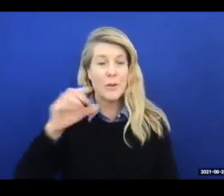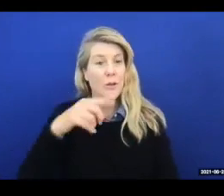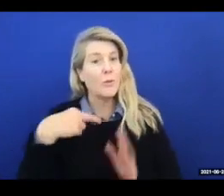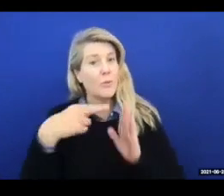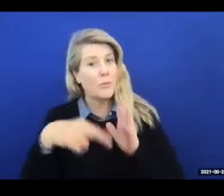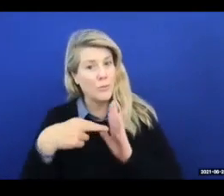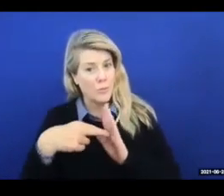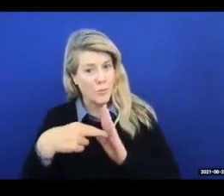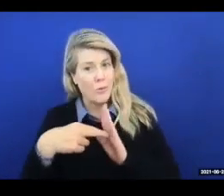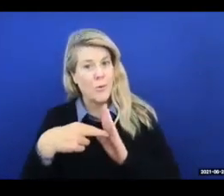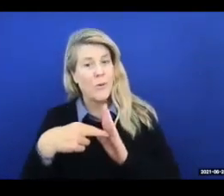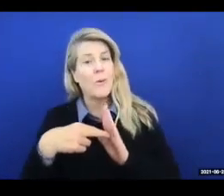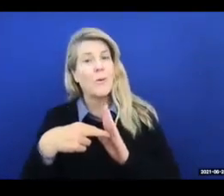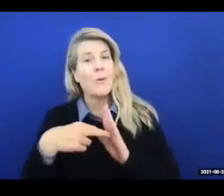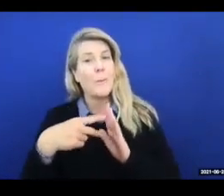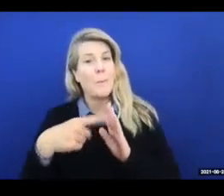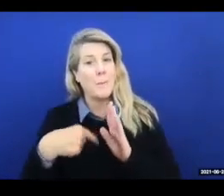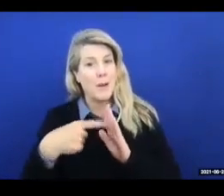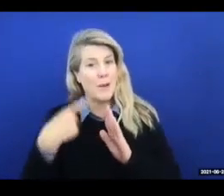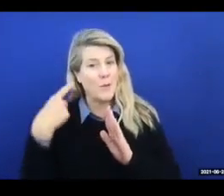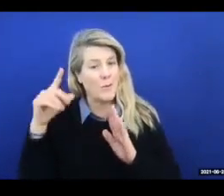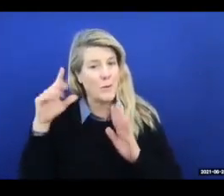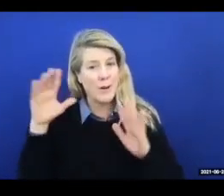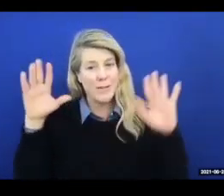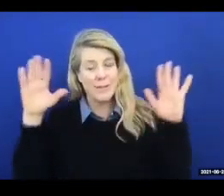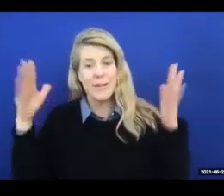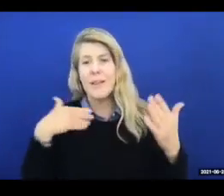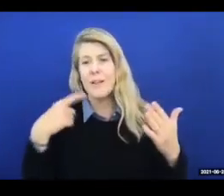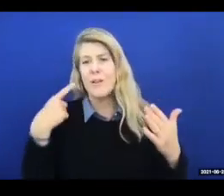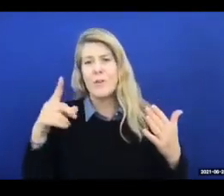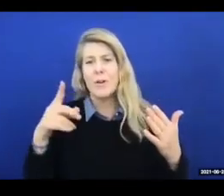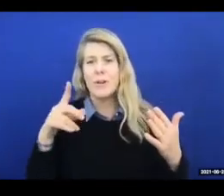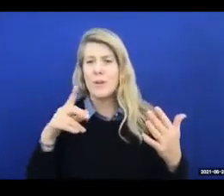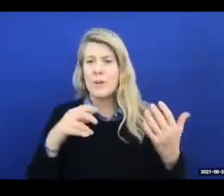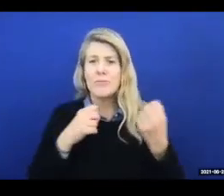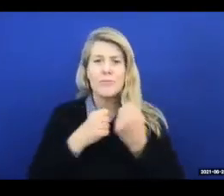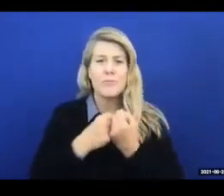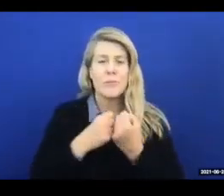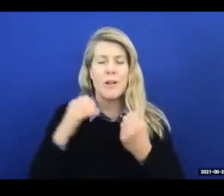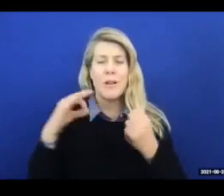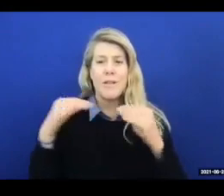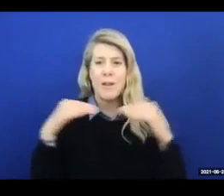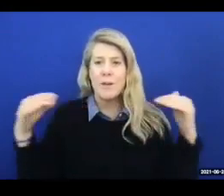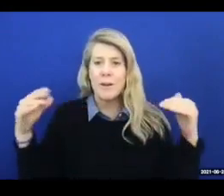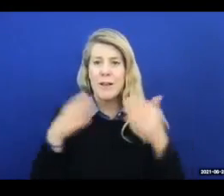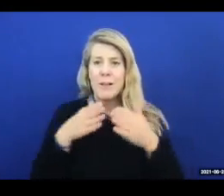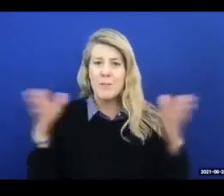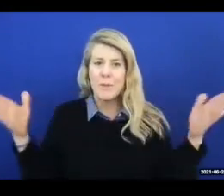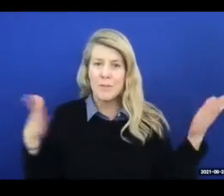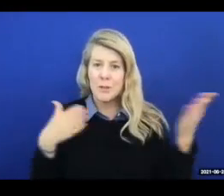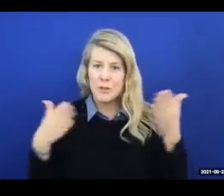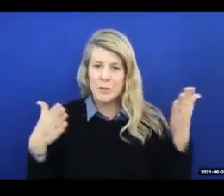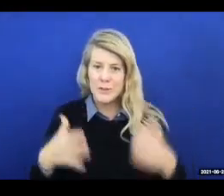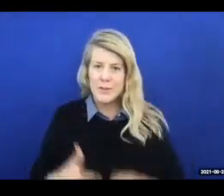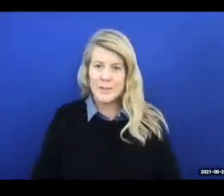excellence. Thank you for your dedication to equity and to public service.